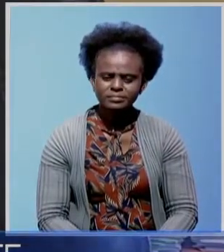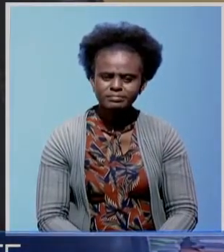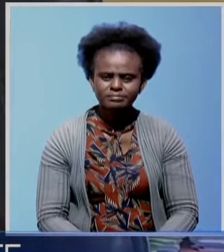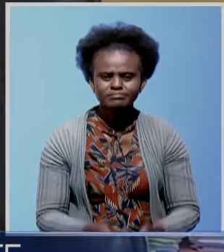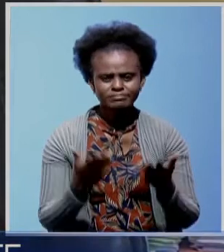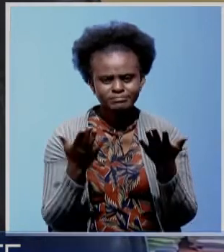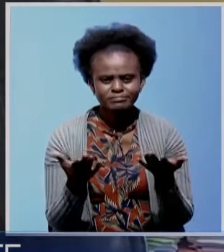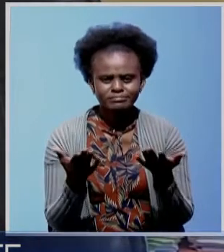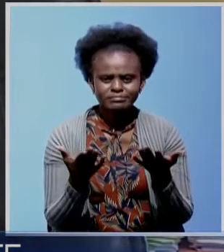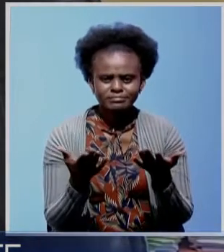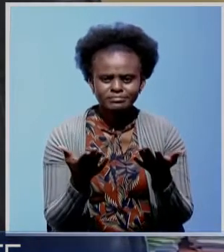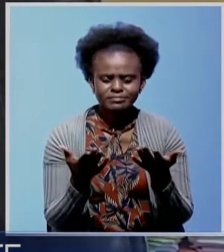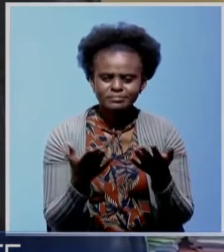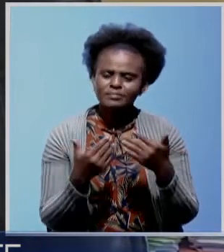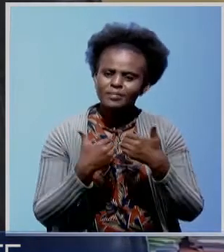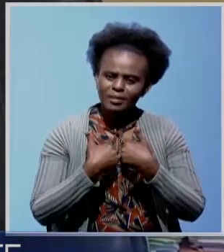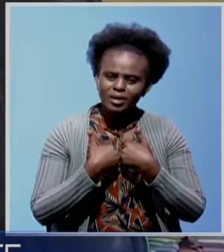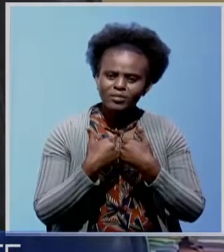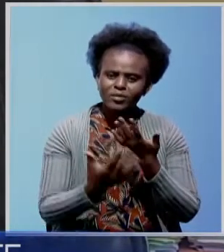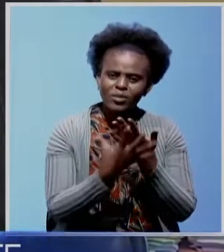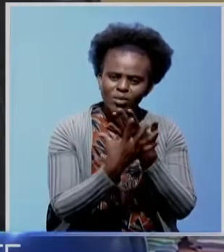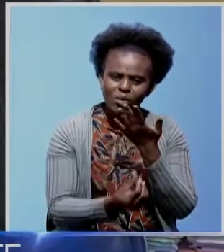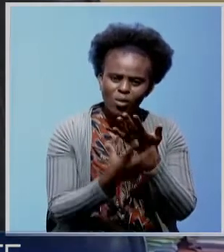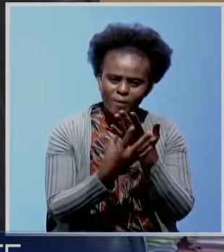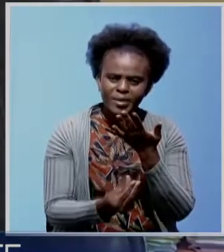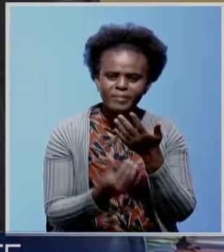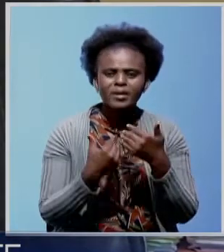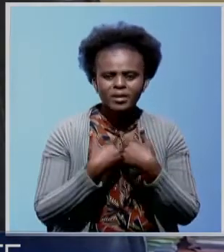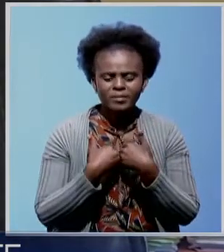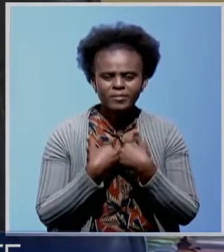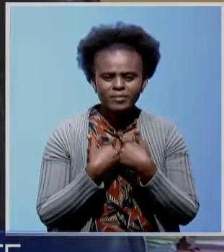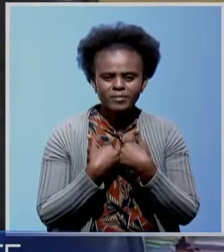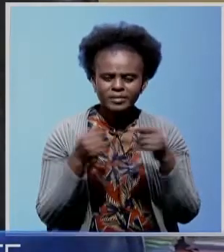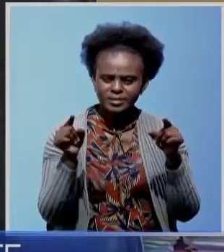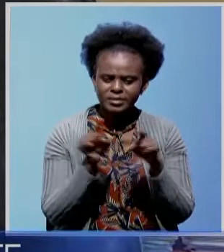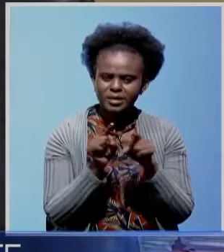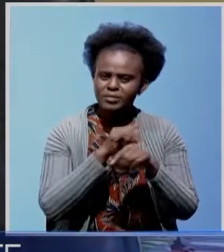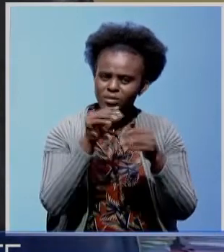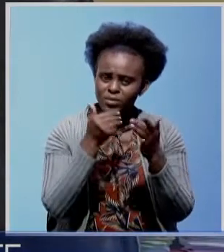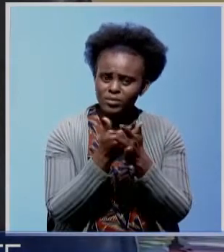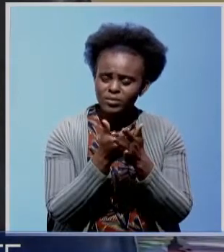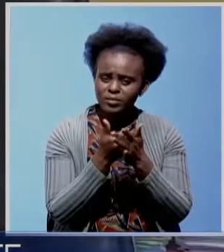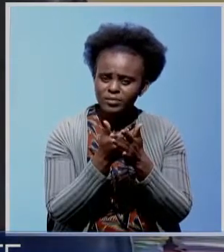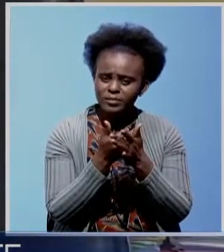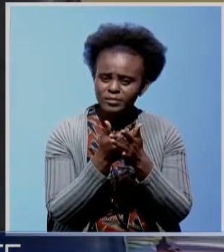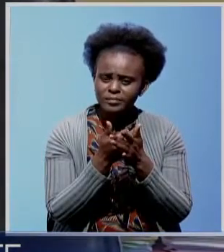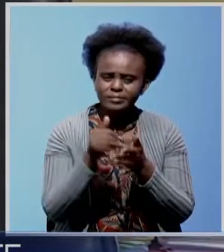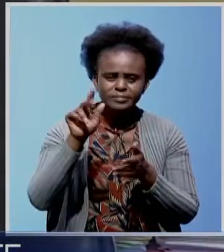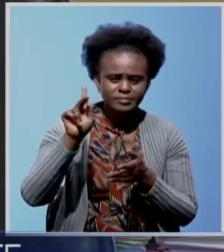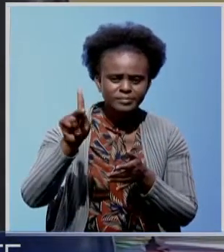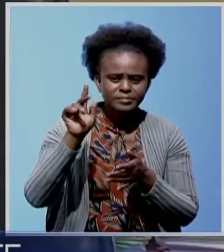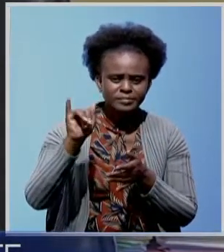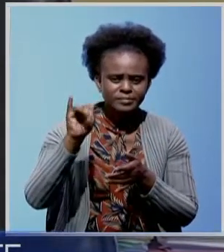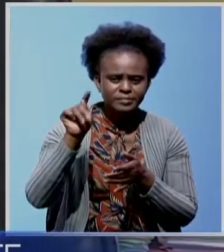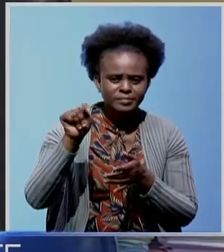of hard copies and also the kits. The kits have